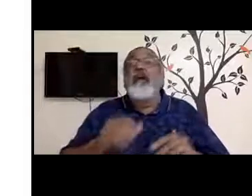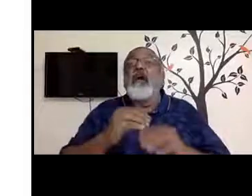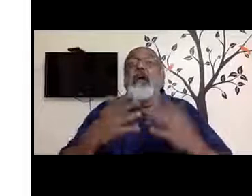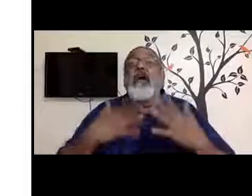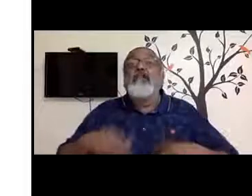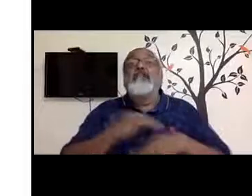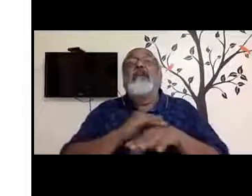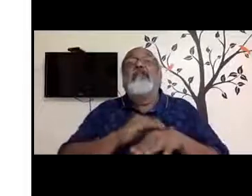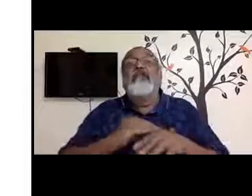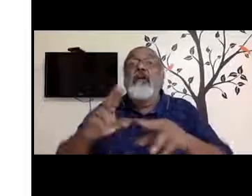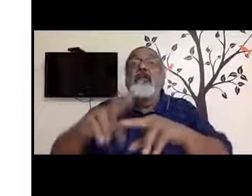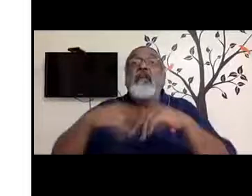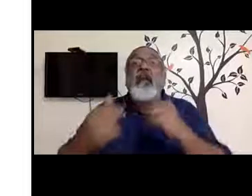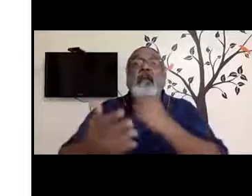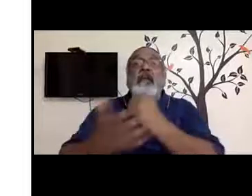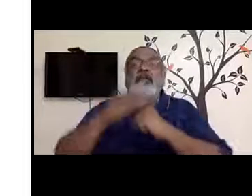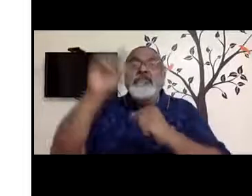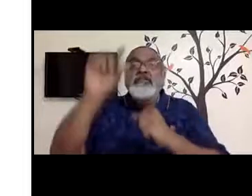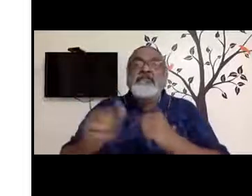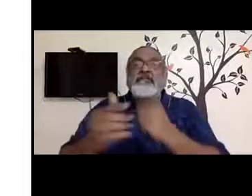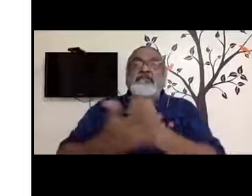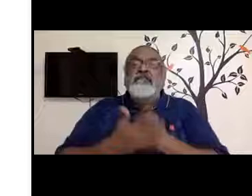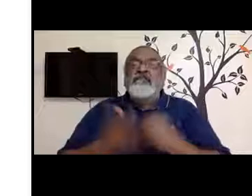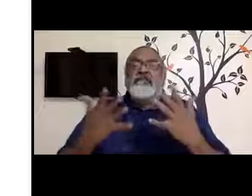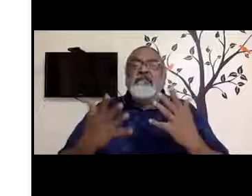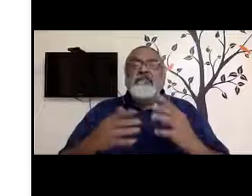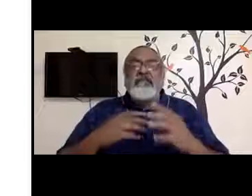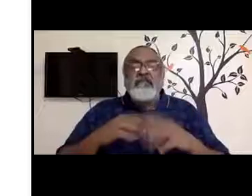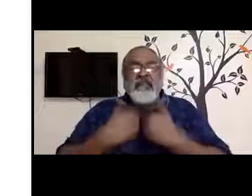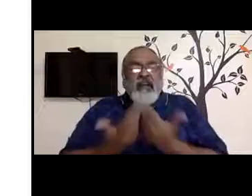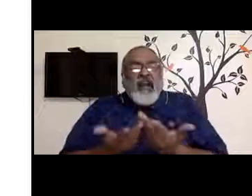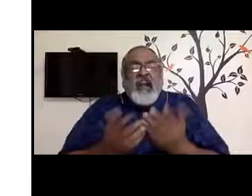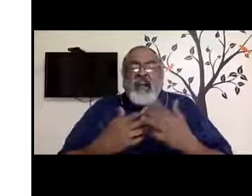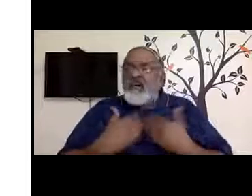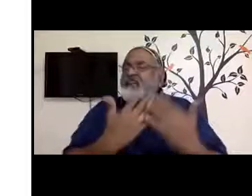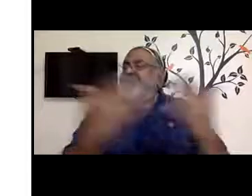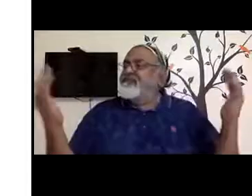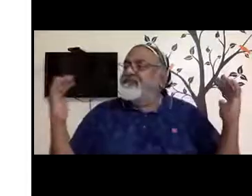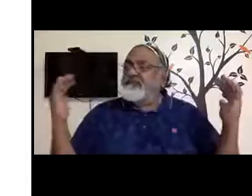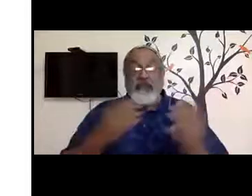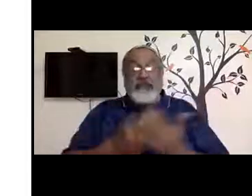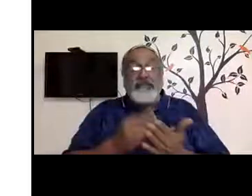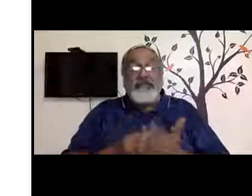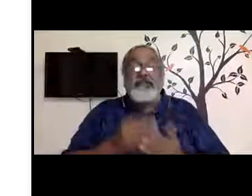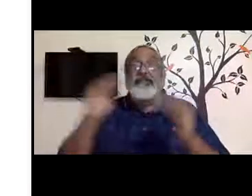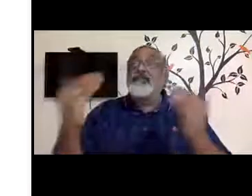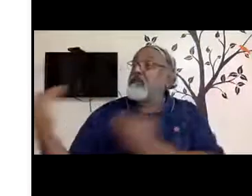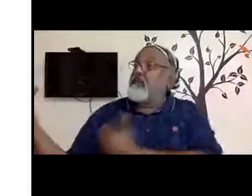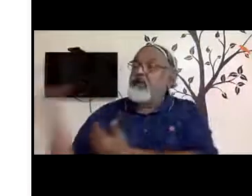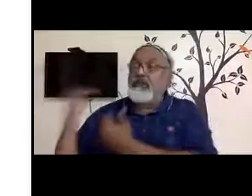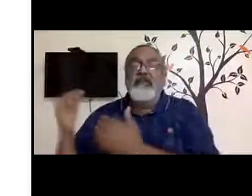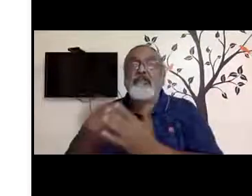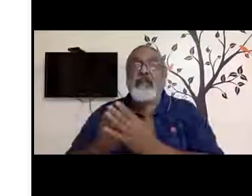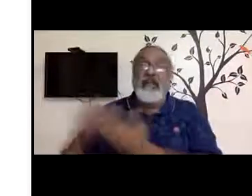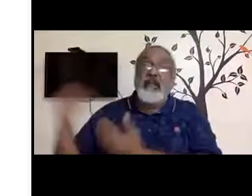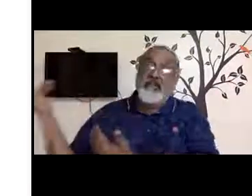not available free of cost for me, then the financial support should be provided to me. That